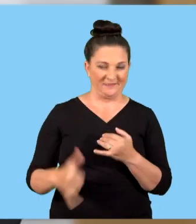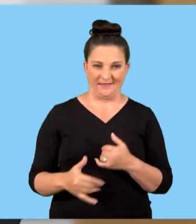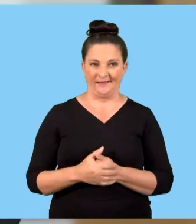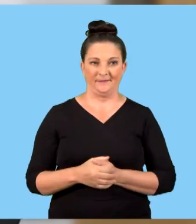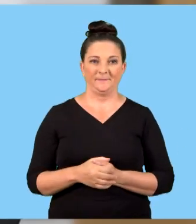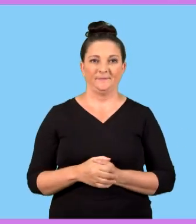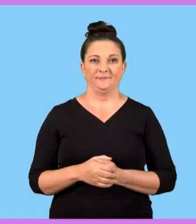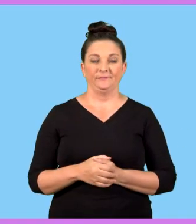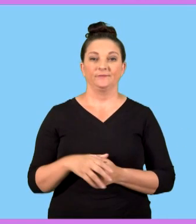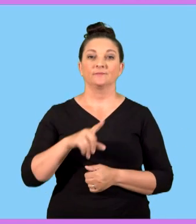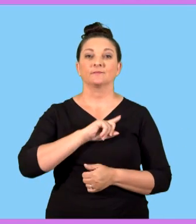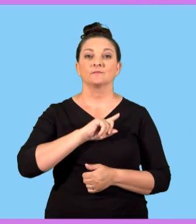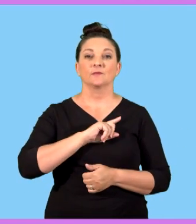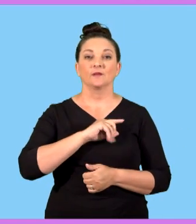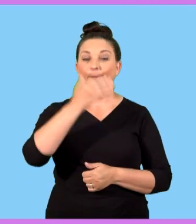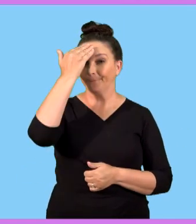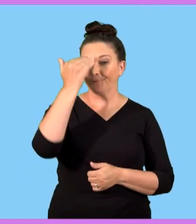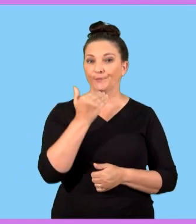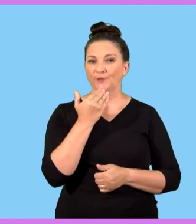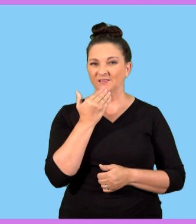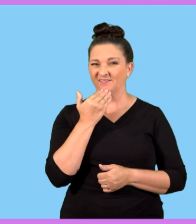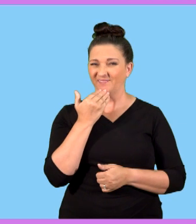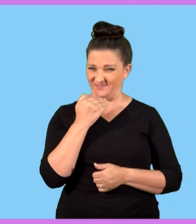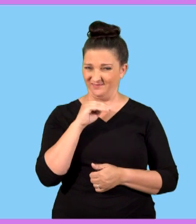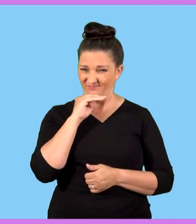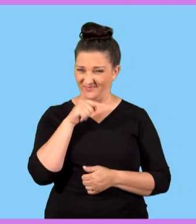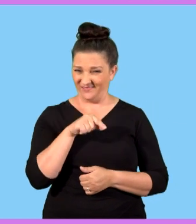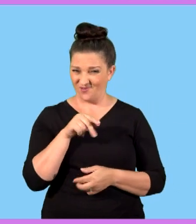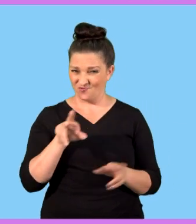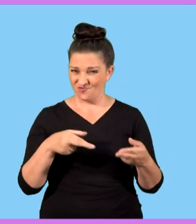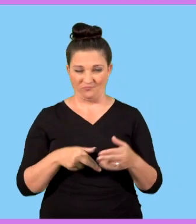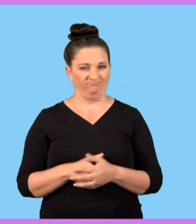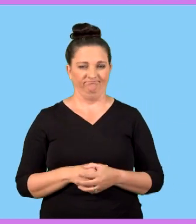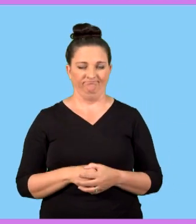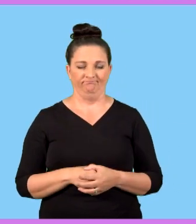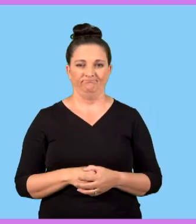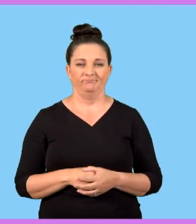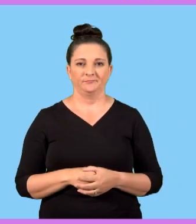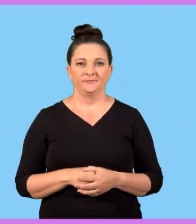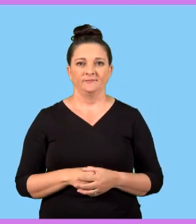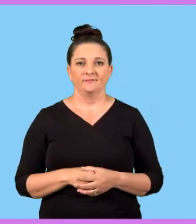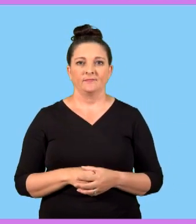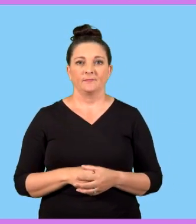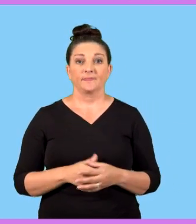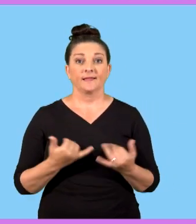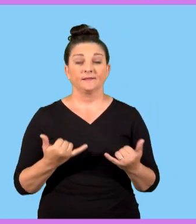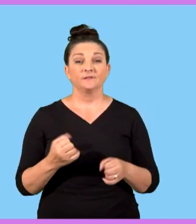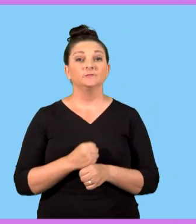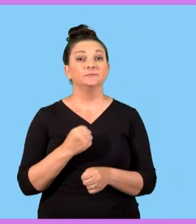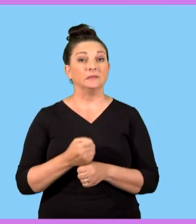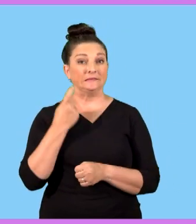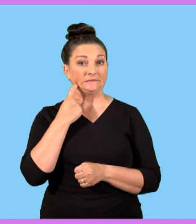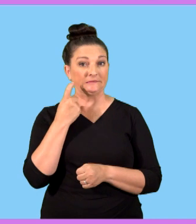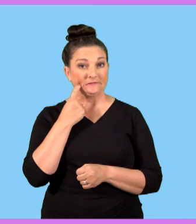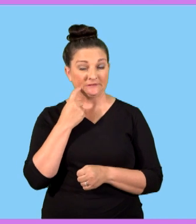Okay, because then you'll say windows is to rooms, which is not what the question is all about. So let me write it here